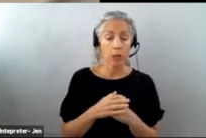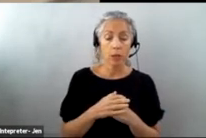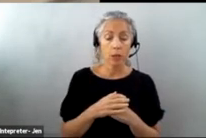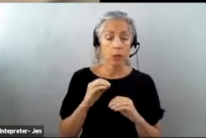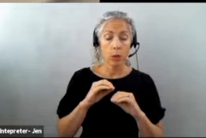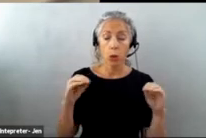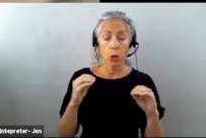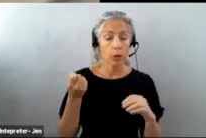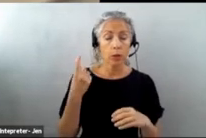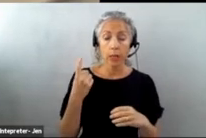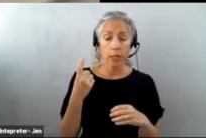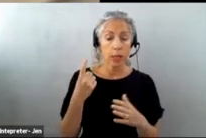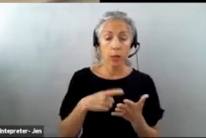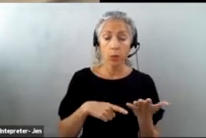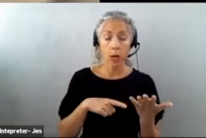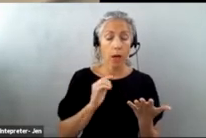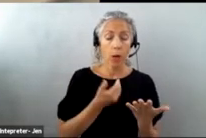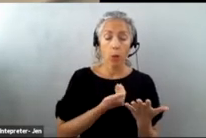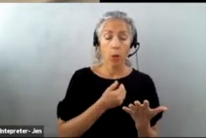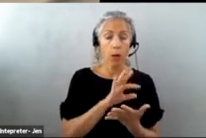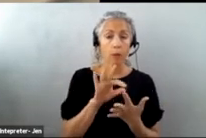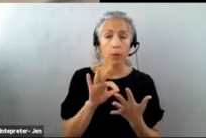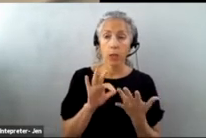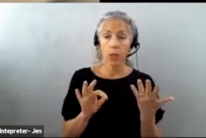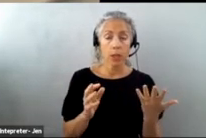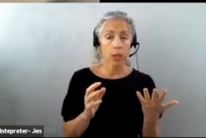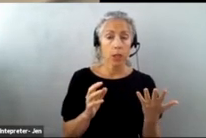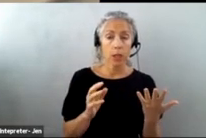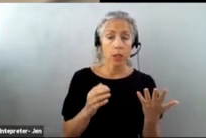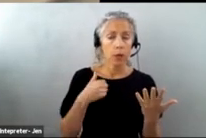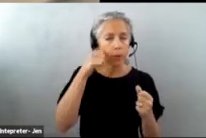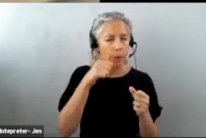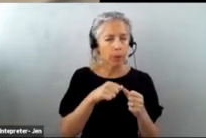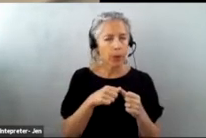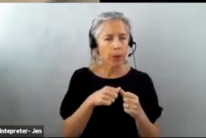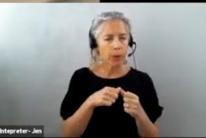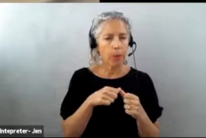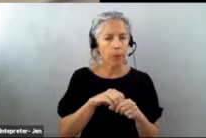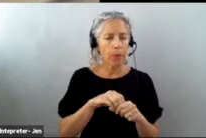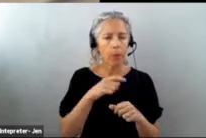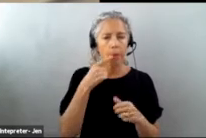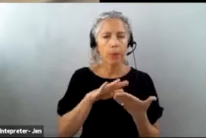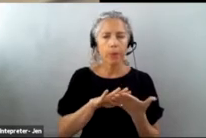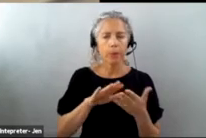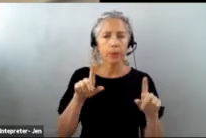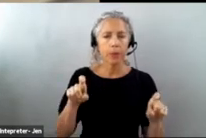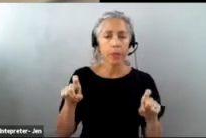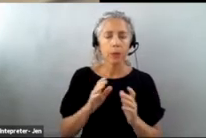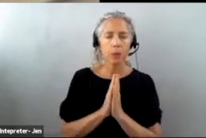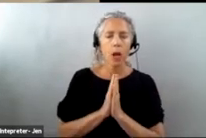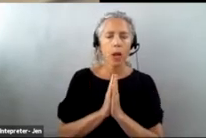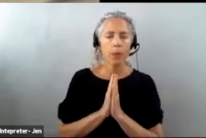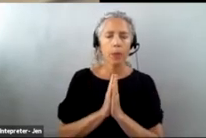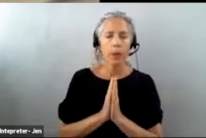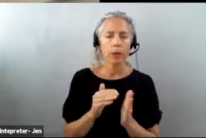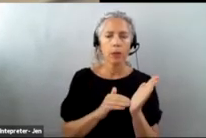no understanding of what options were before us. I remember actually in the hearing test, praying that